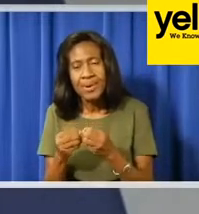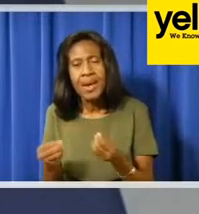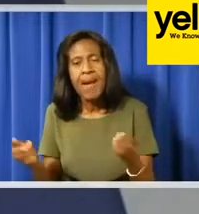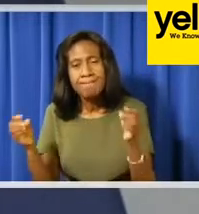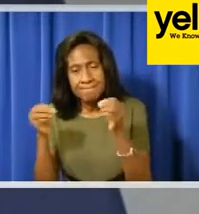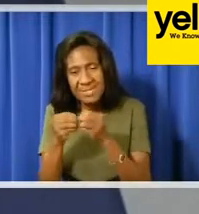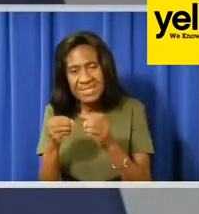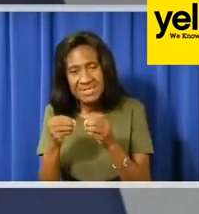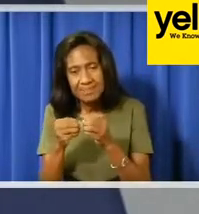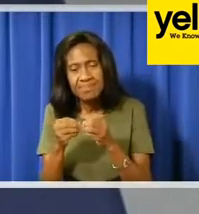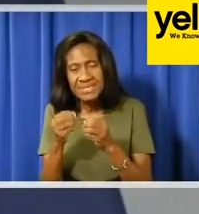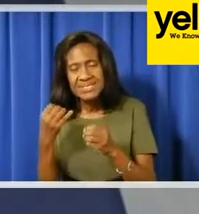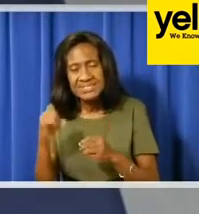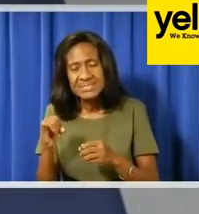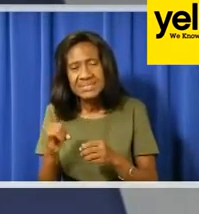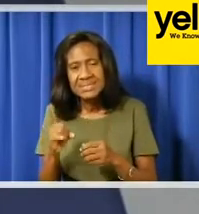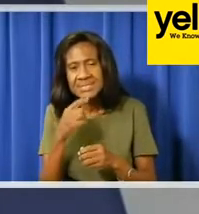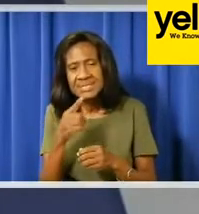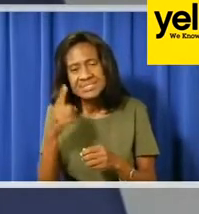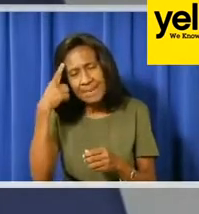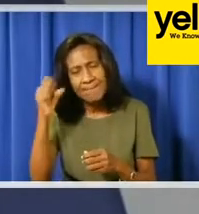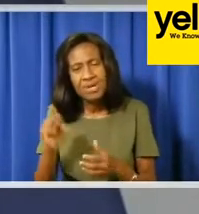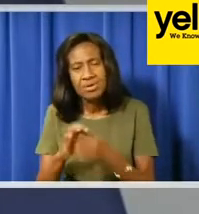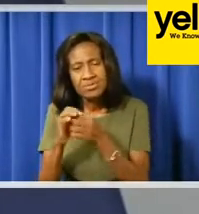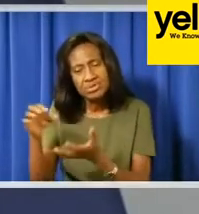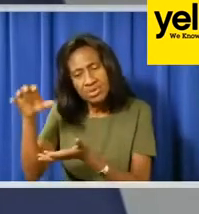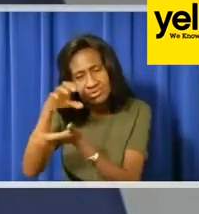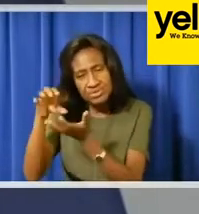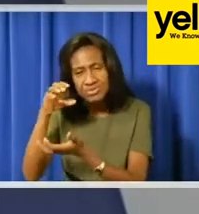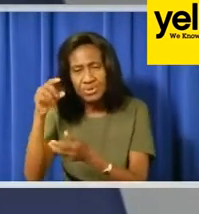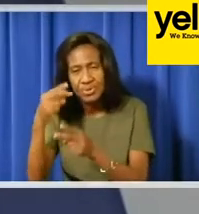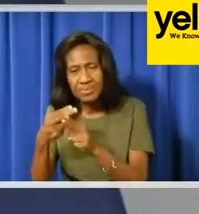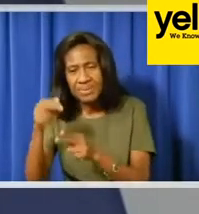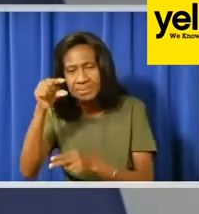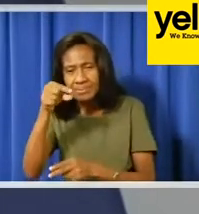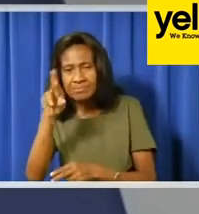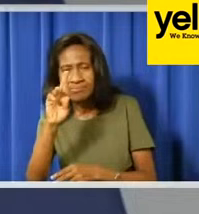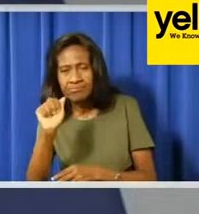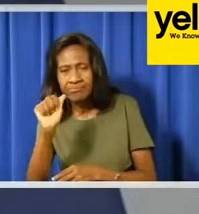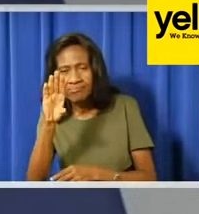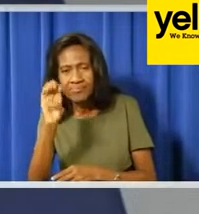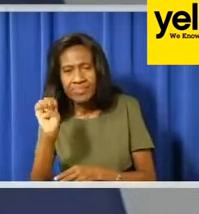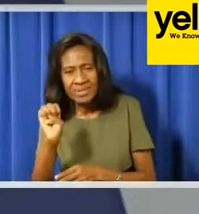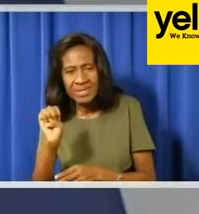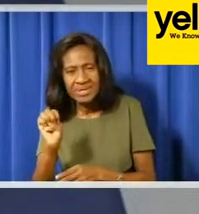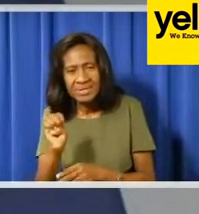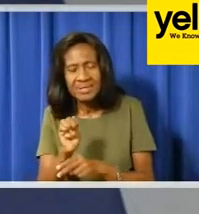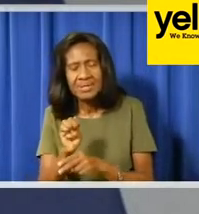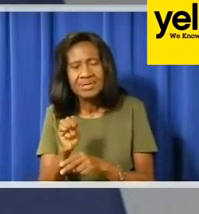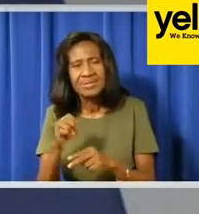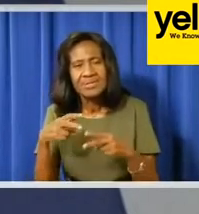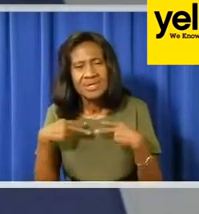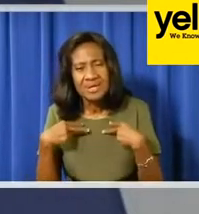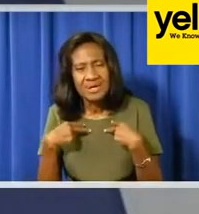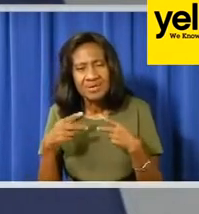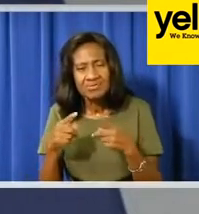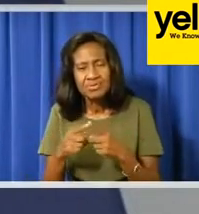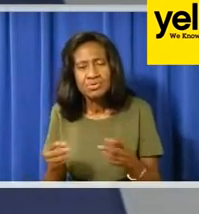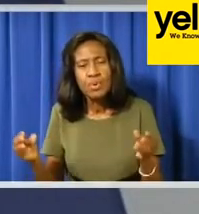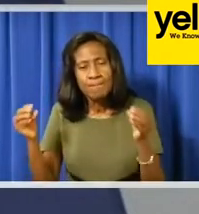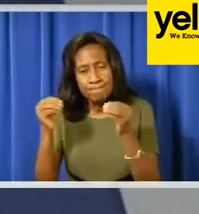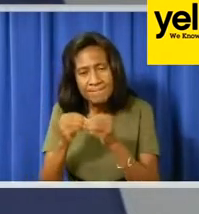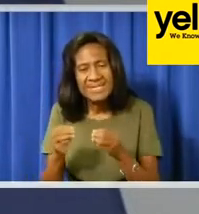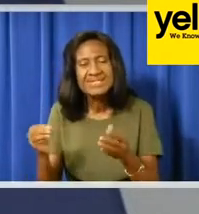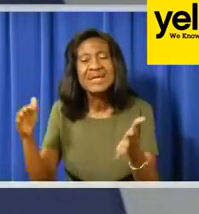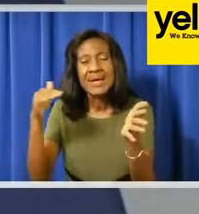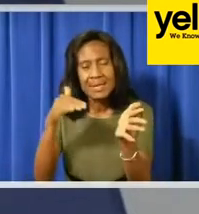way of the scheduled meetings to know what's happening at the airport and the airline scheduling. So hopefully I can give more of an update to the